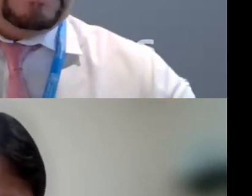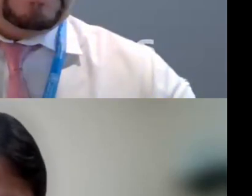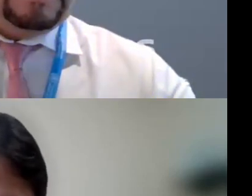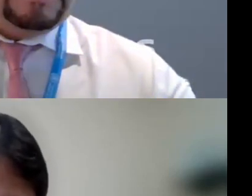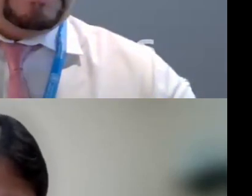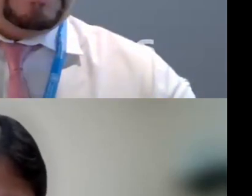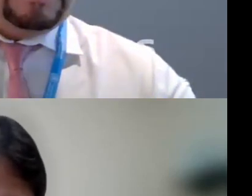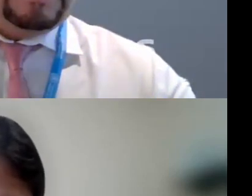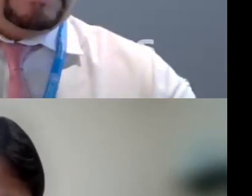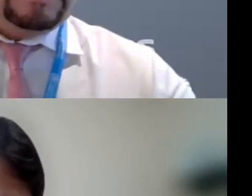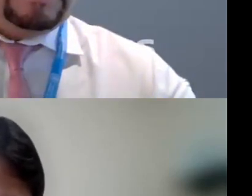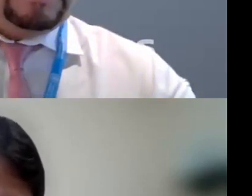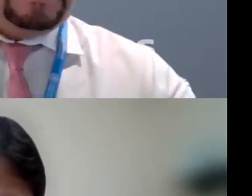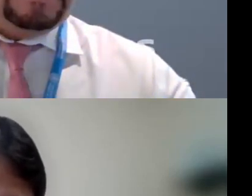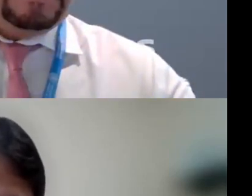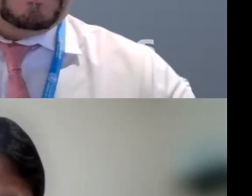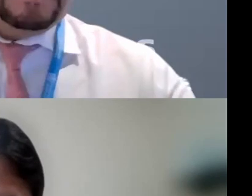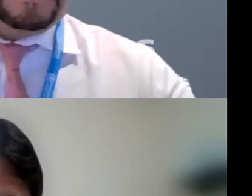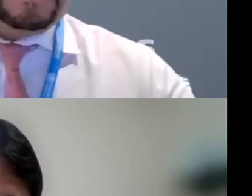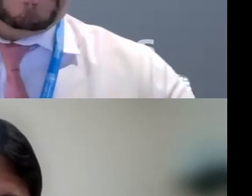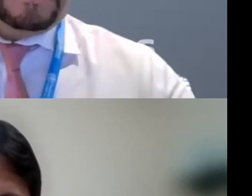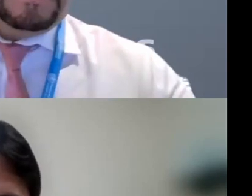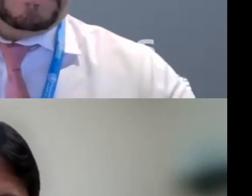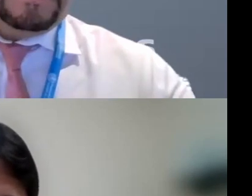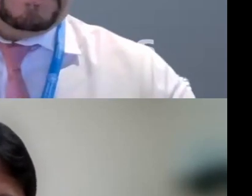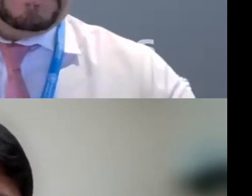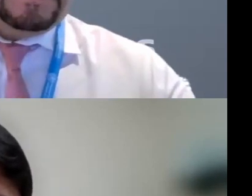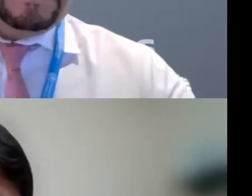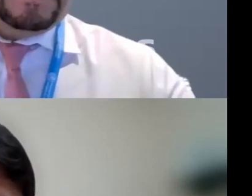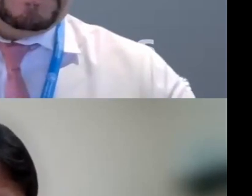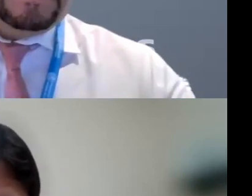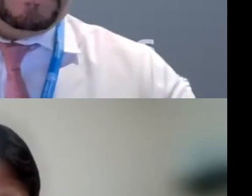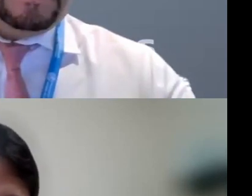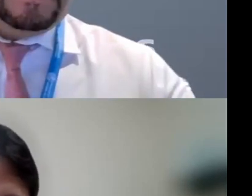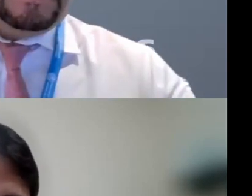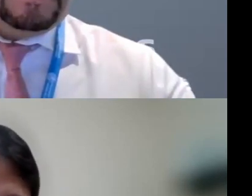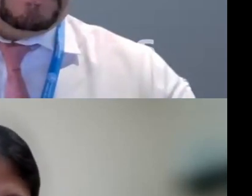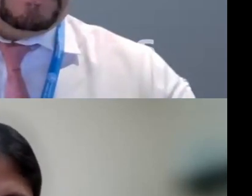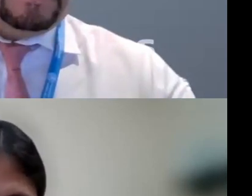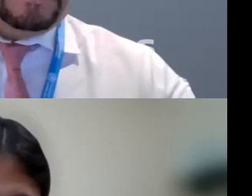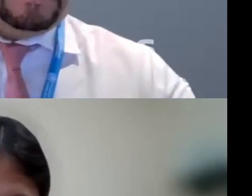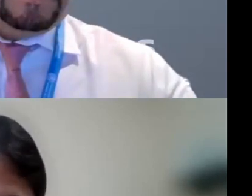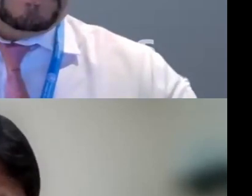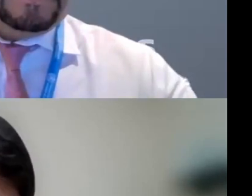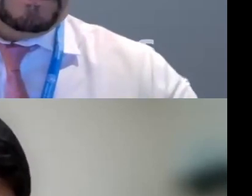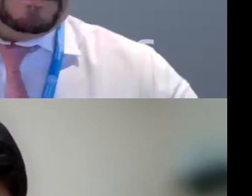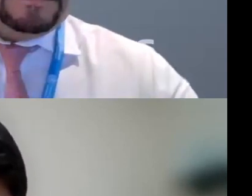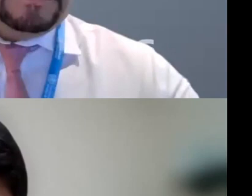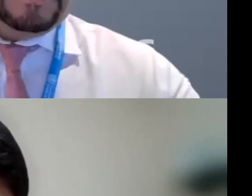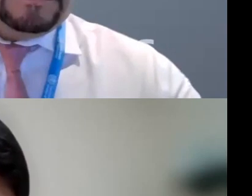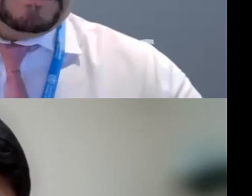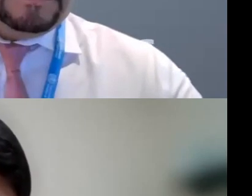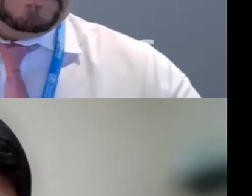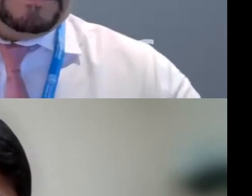And because if hospitals and decision makers take the leading of designing